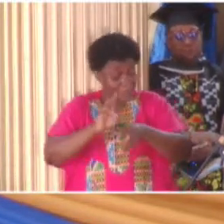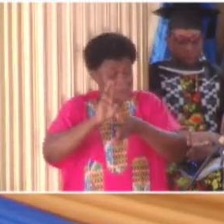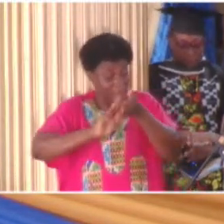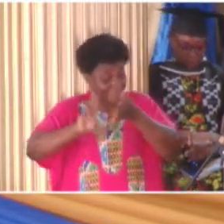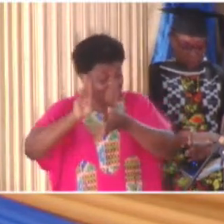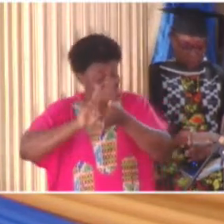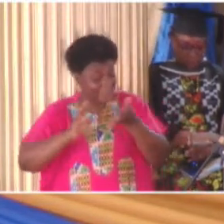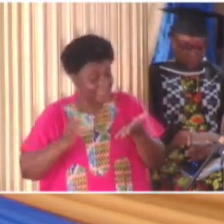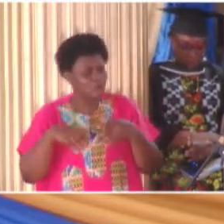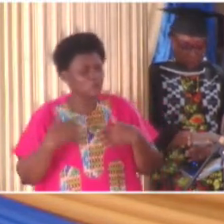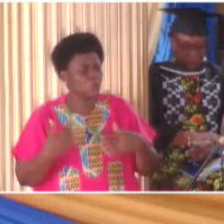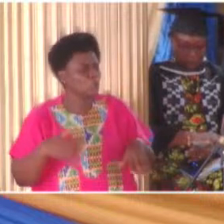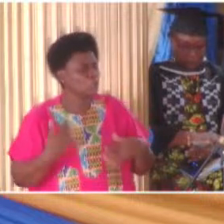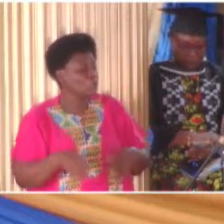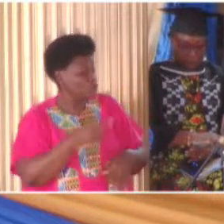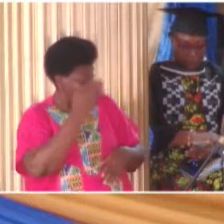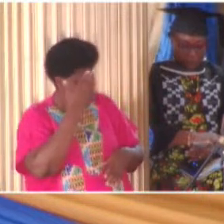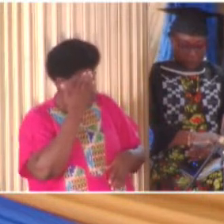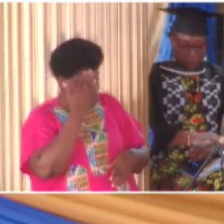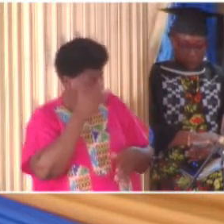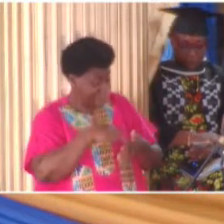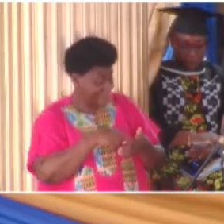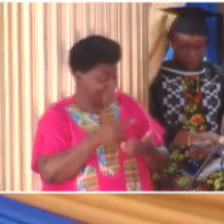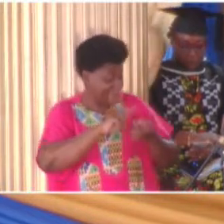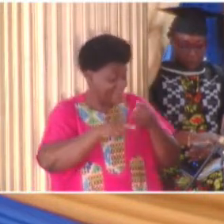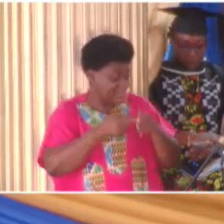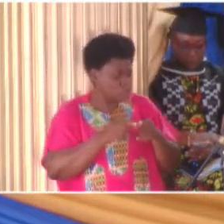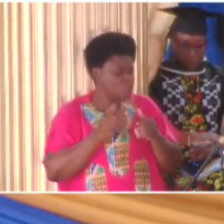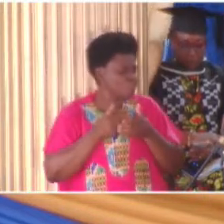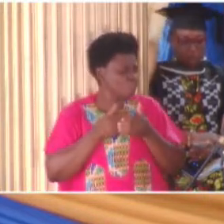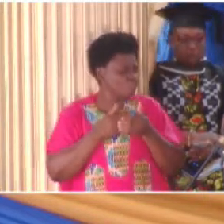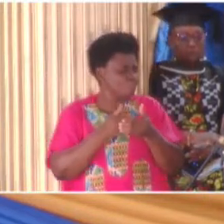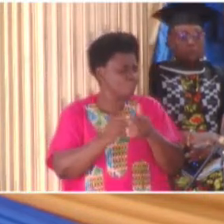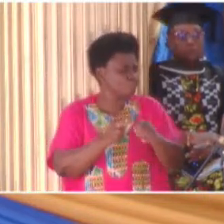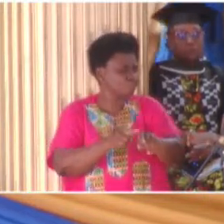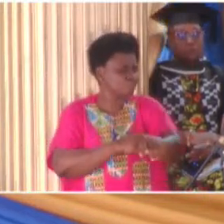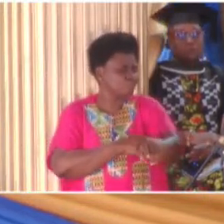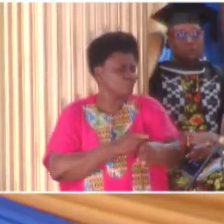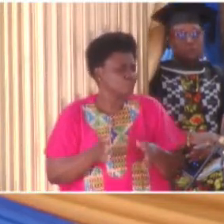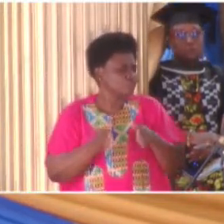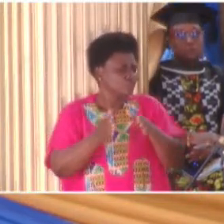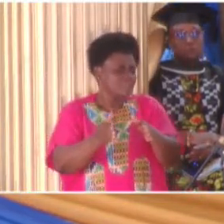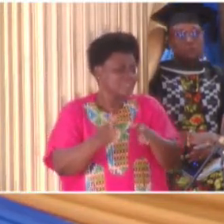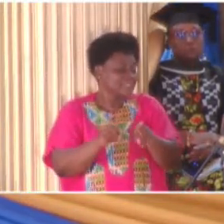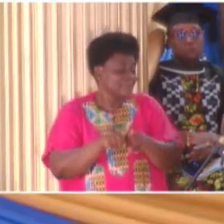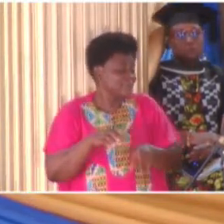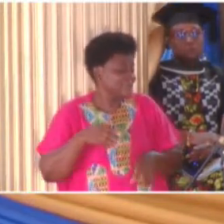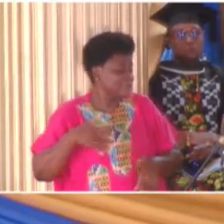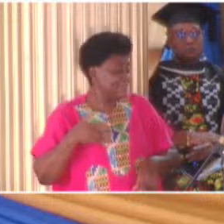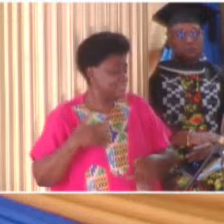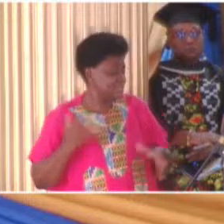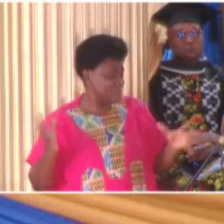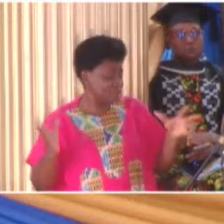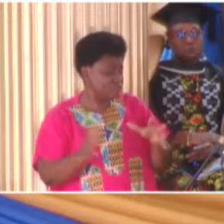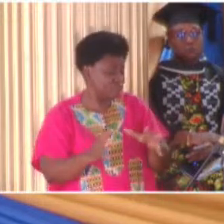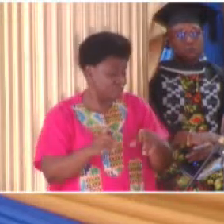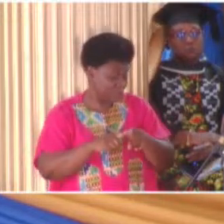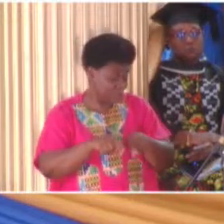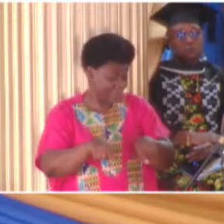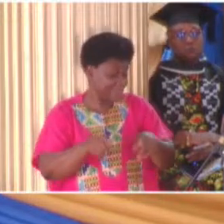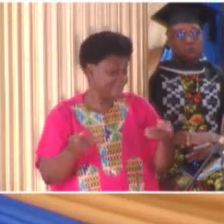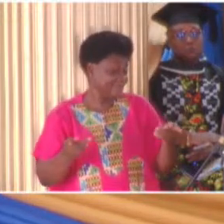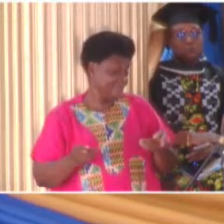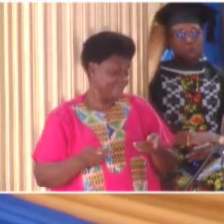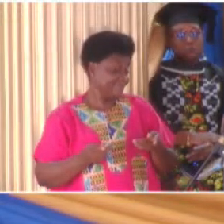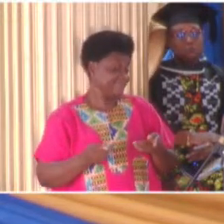be amazed that these friendships take you a long way, and the passion that has brought you to this point.